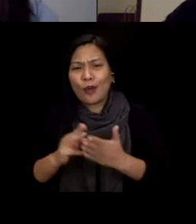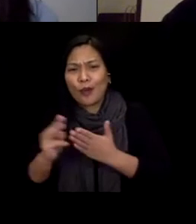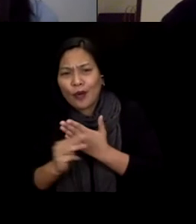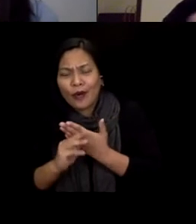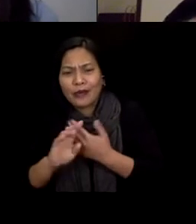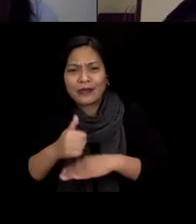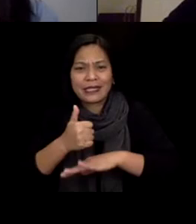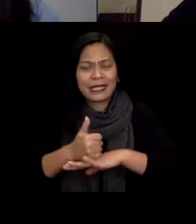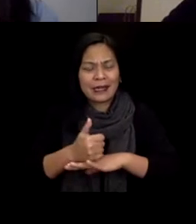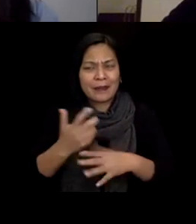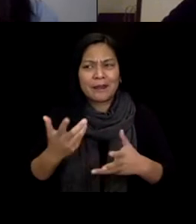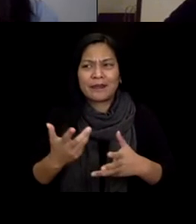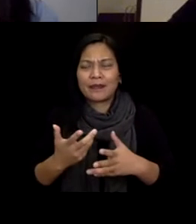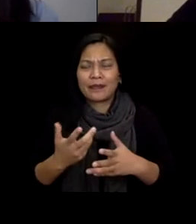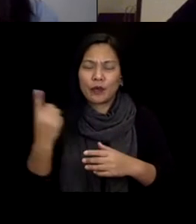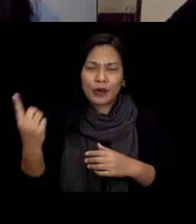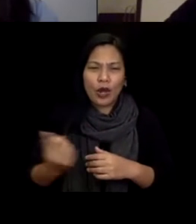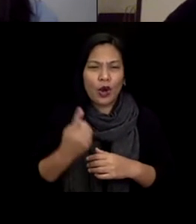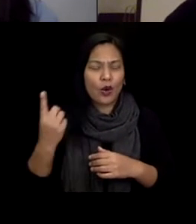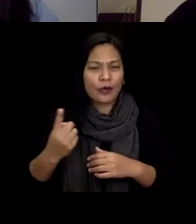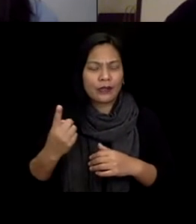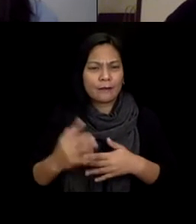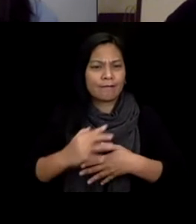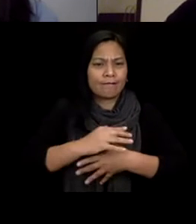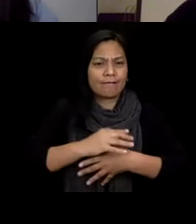this access design